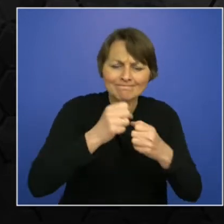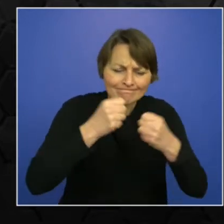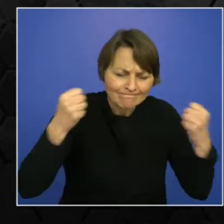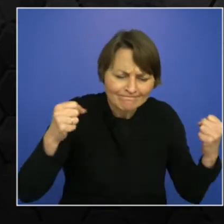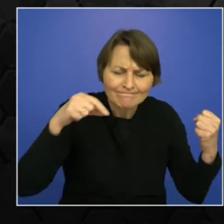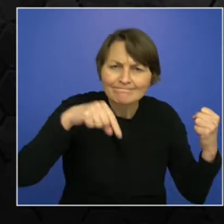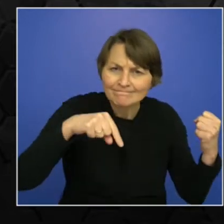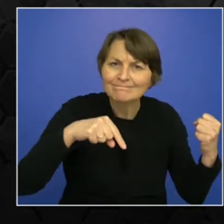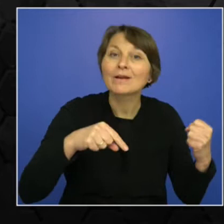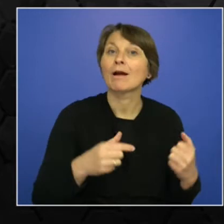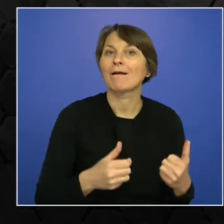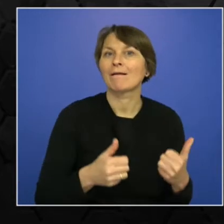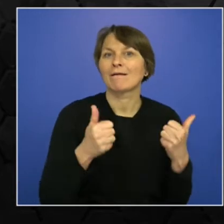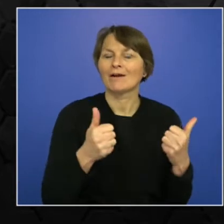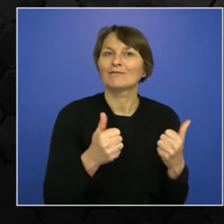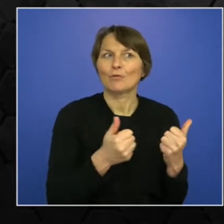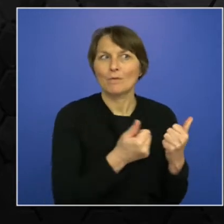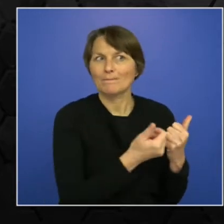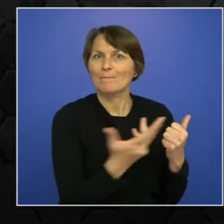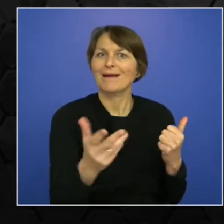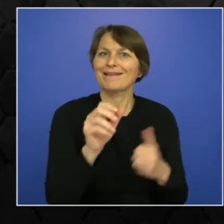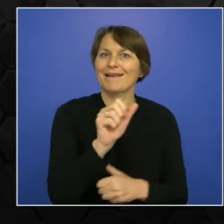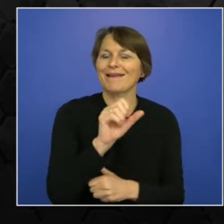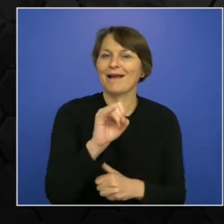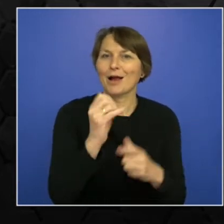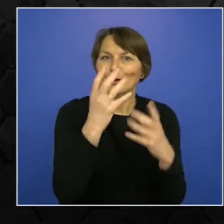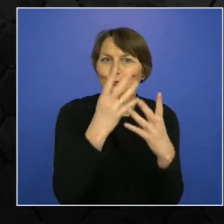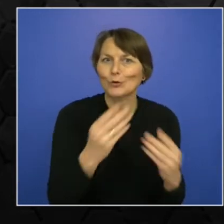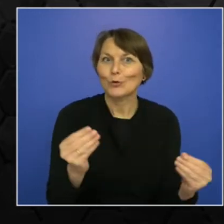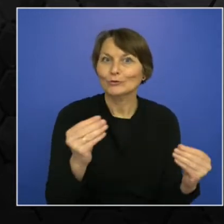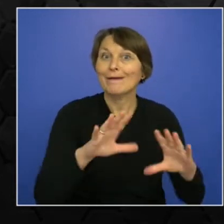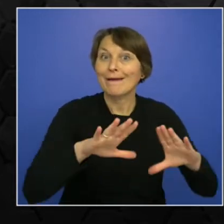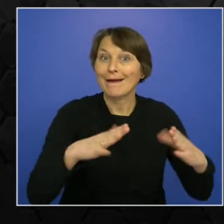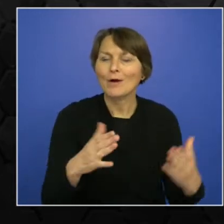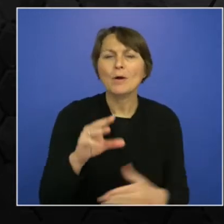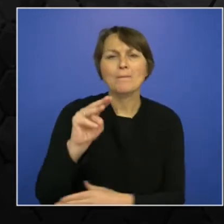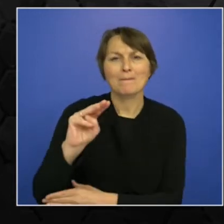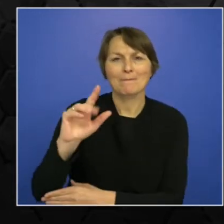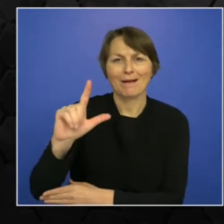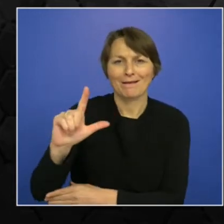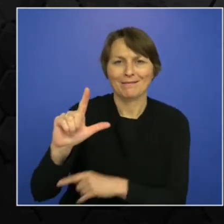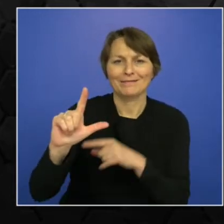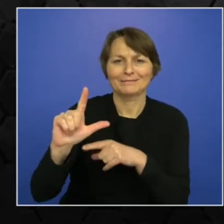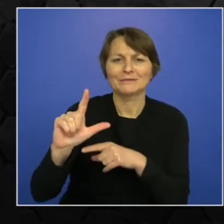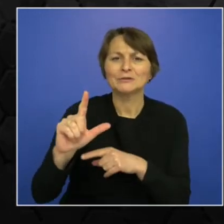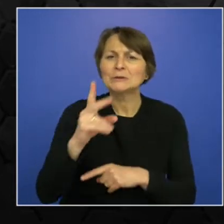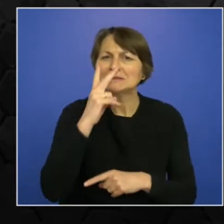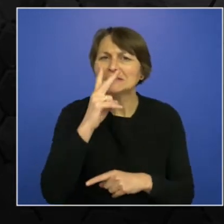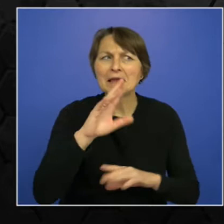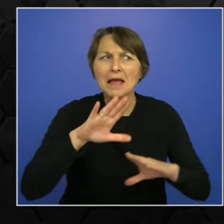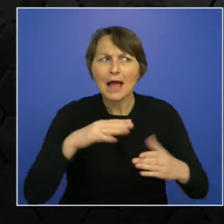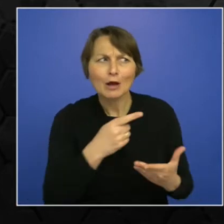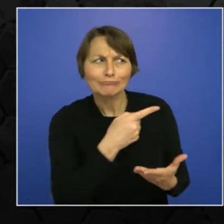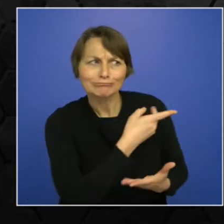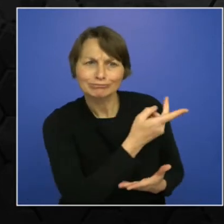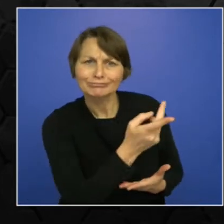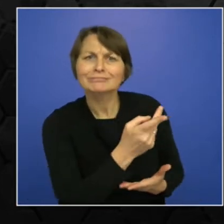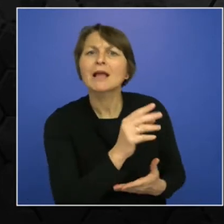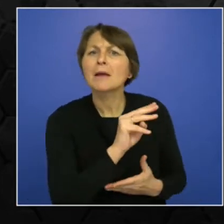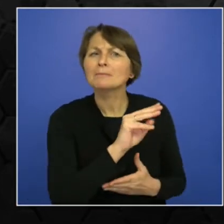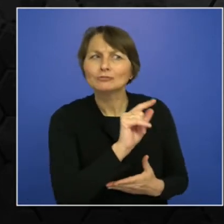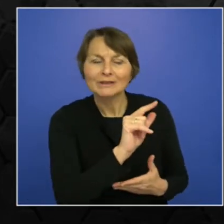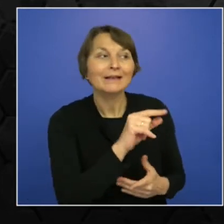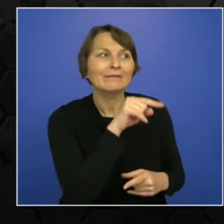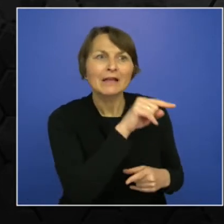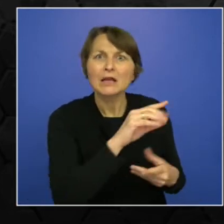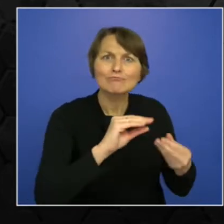AI solutions. So let's start by looking at a real-world example of how machine learning can be used to solve a difficult